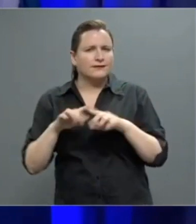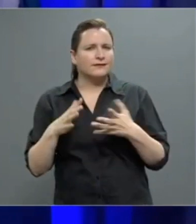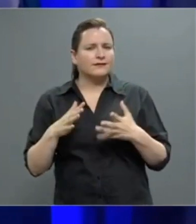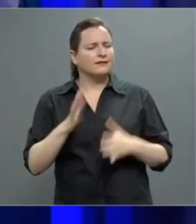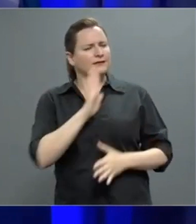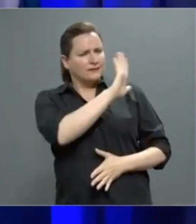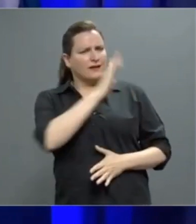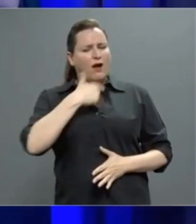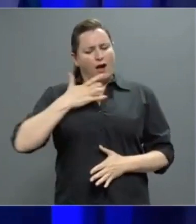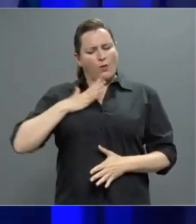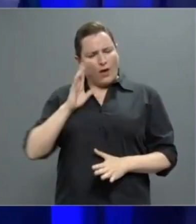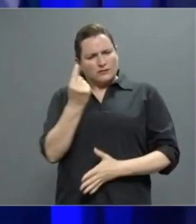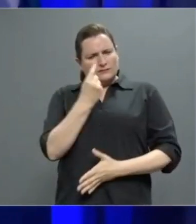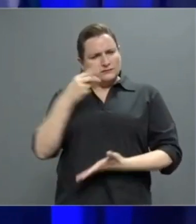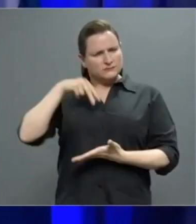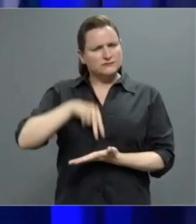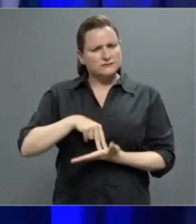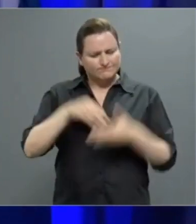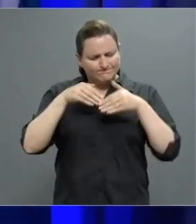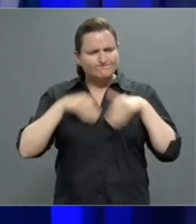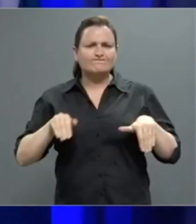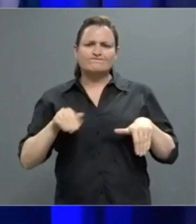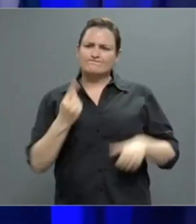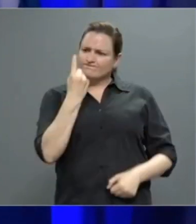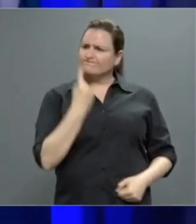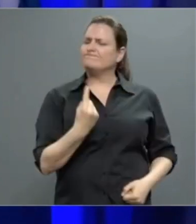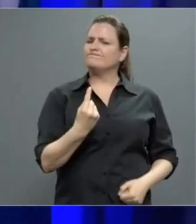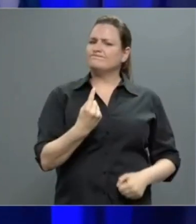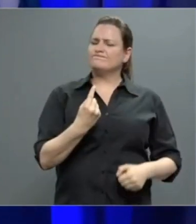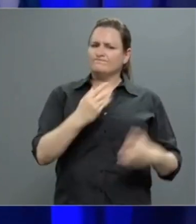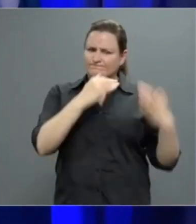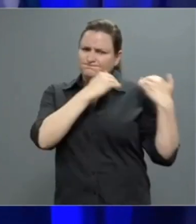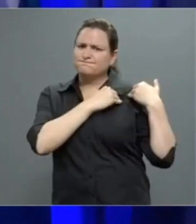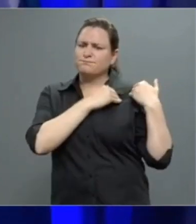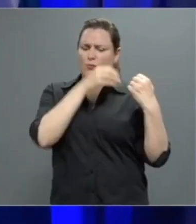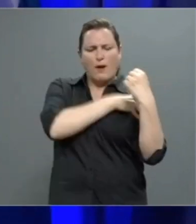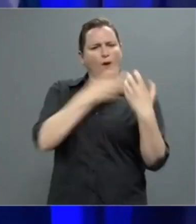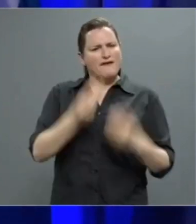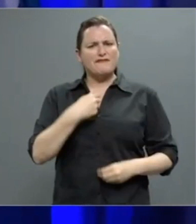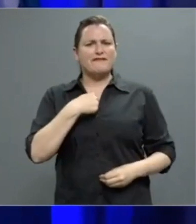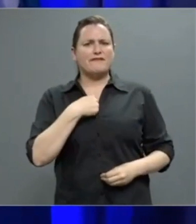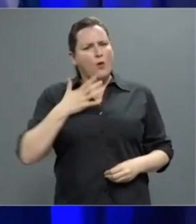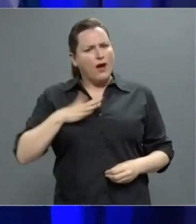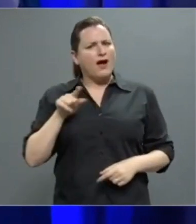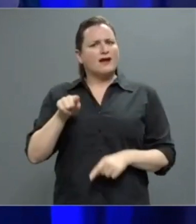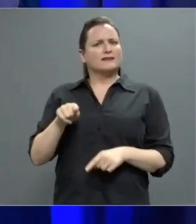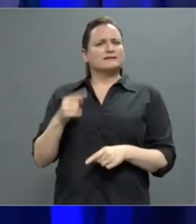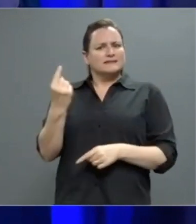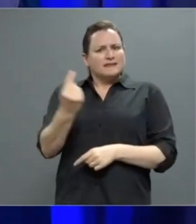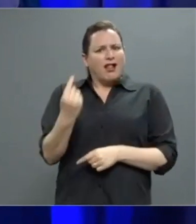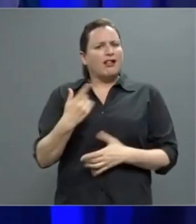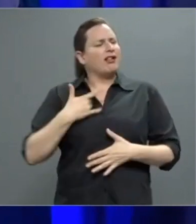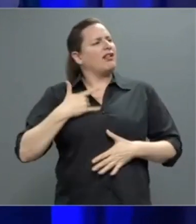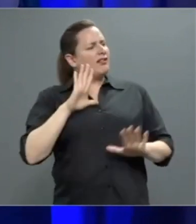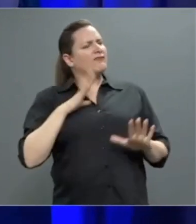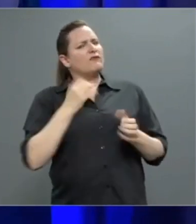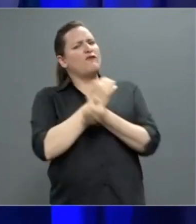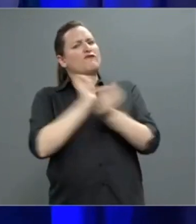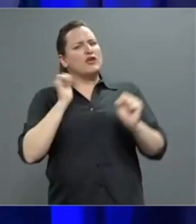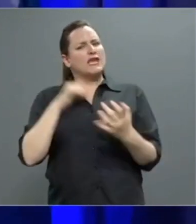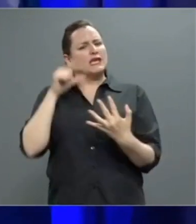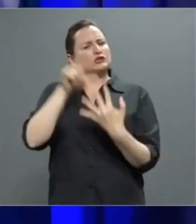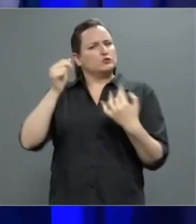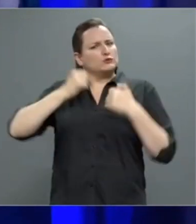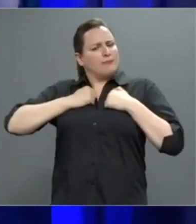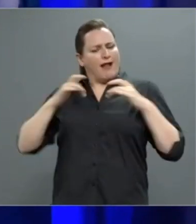self-reliant, autonomous human beings. They want power and freedom to make their own choices and build a